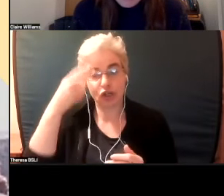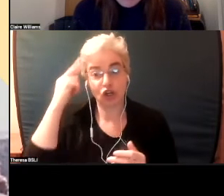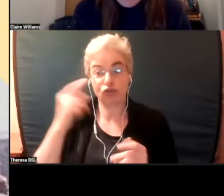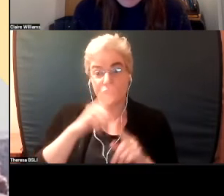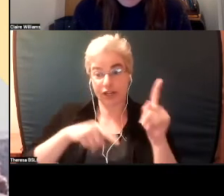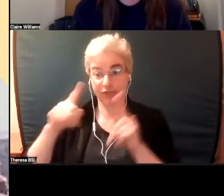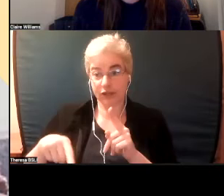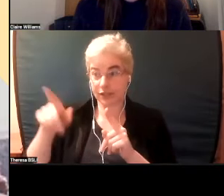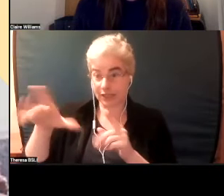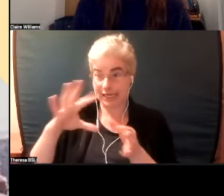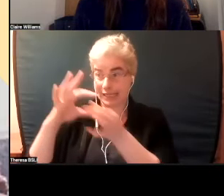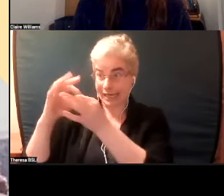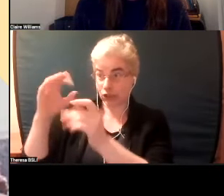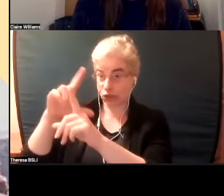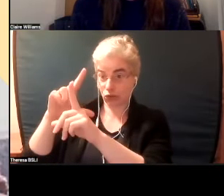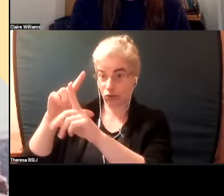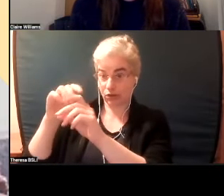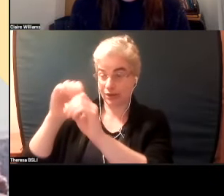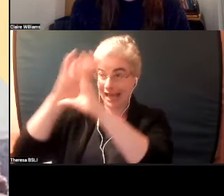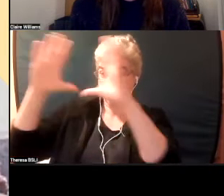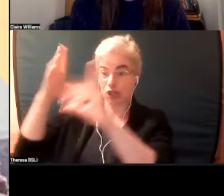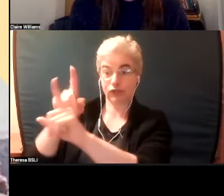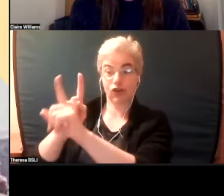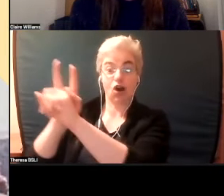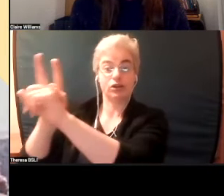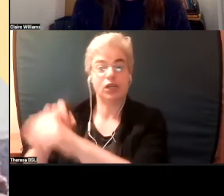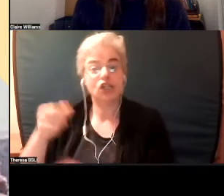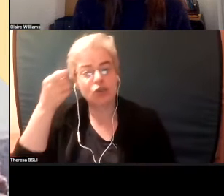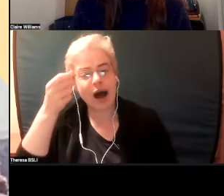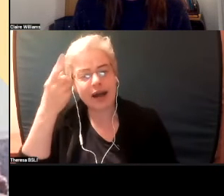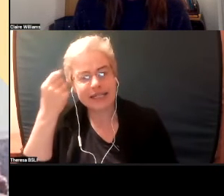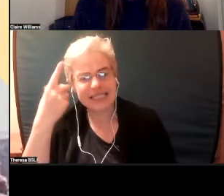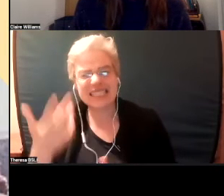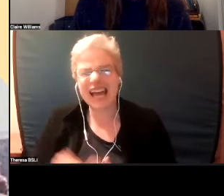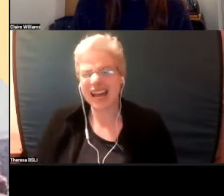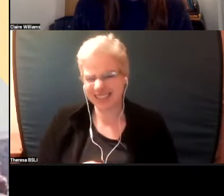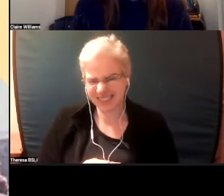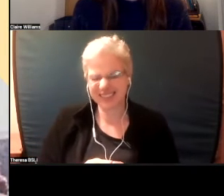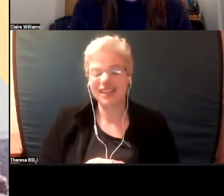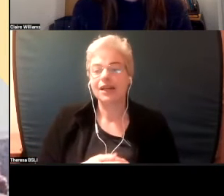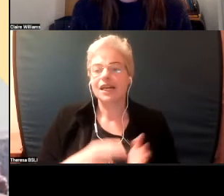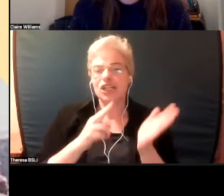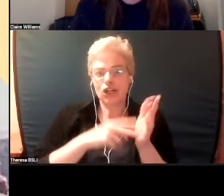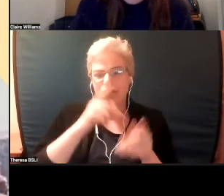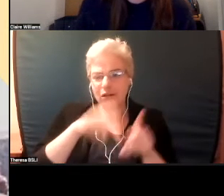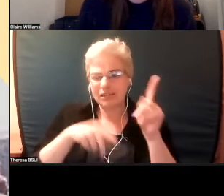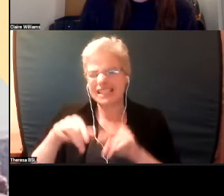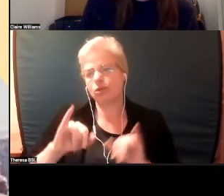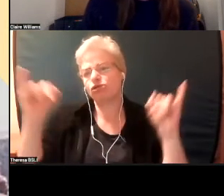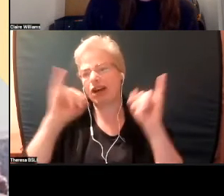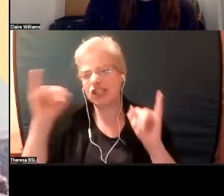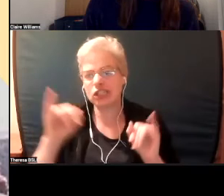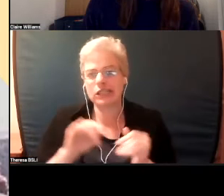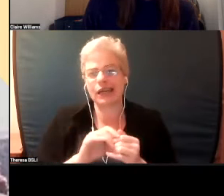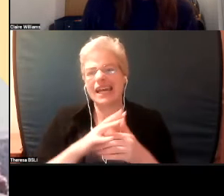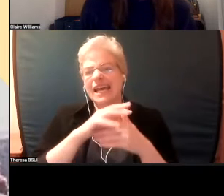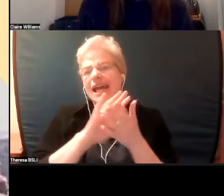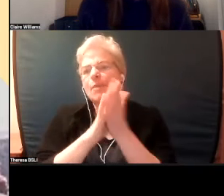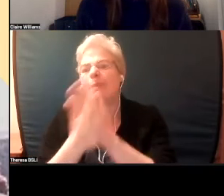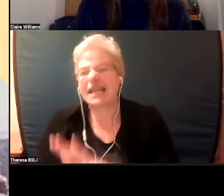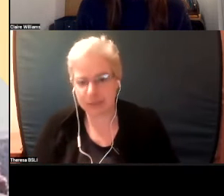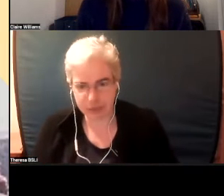potentially. Rather than understand neurodivergence as lacks or impediments, tragedies or disasters, but understand them as part